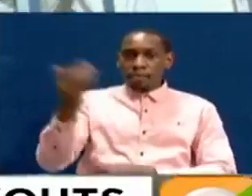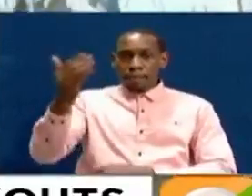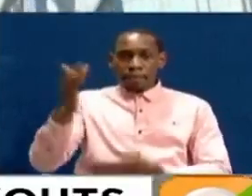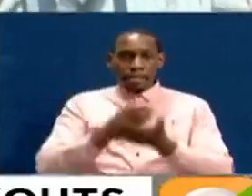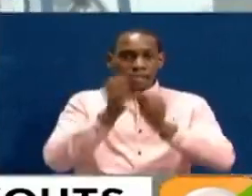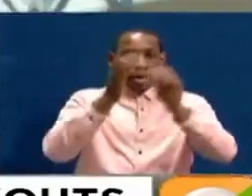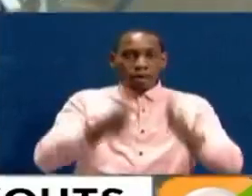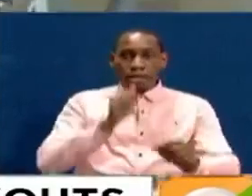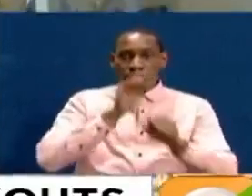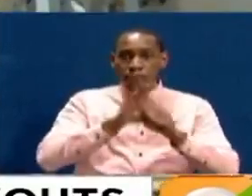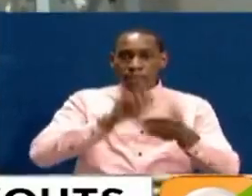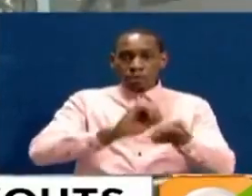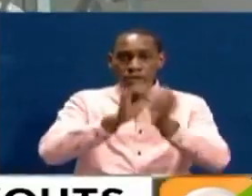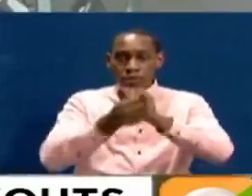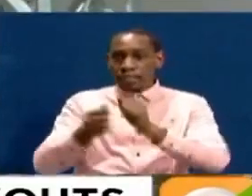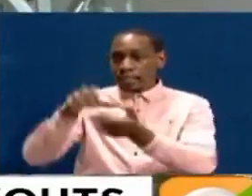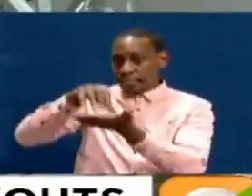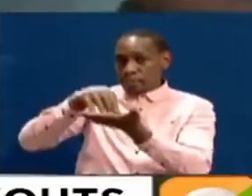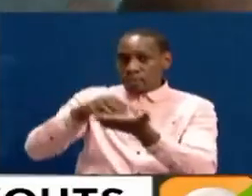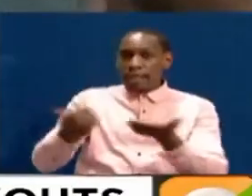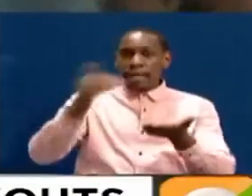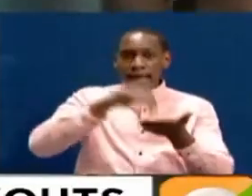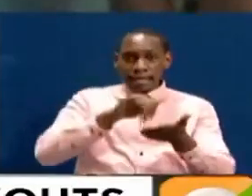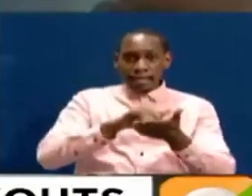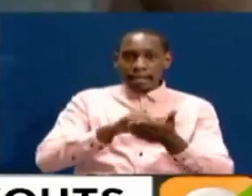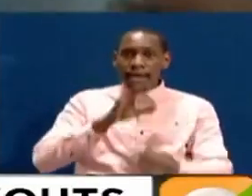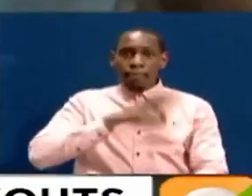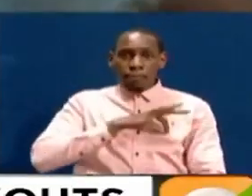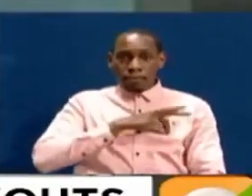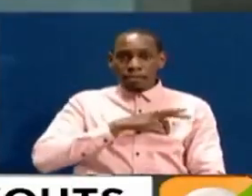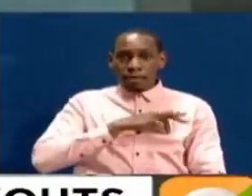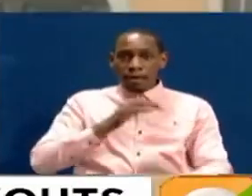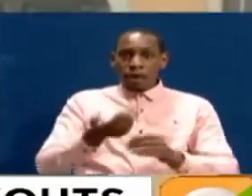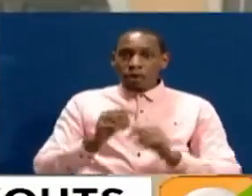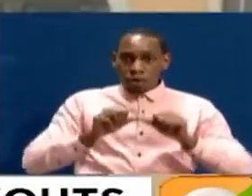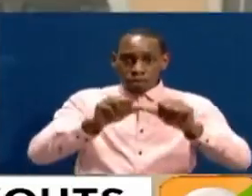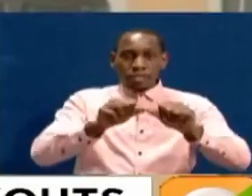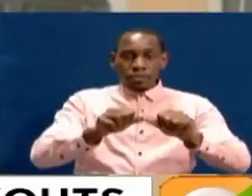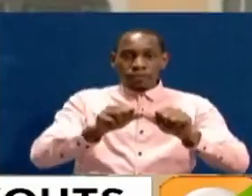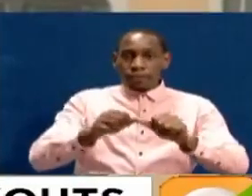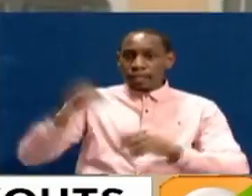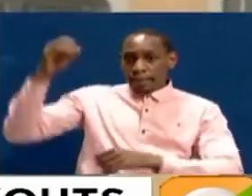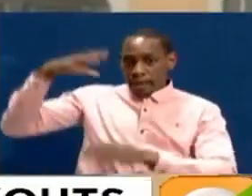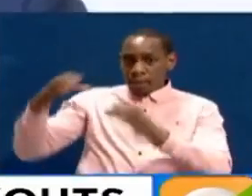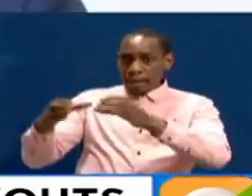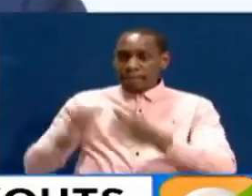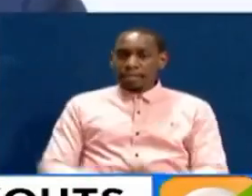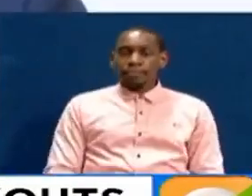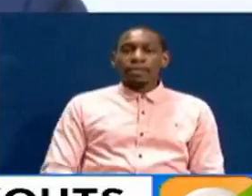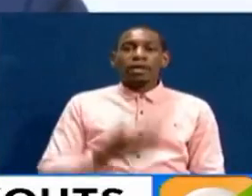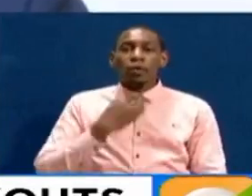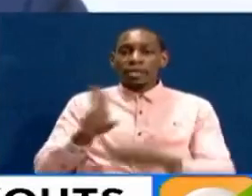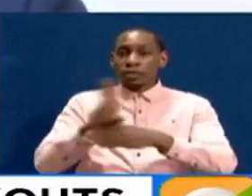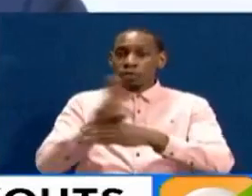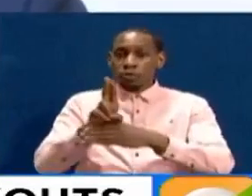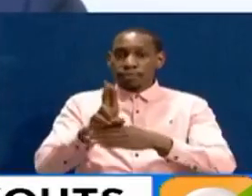addressing shareholders, promised to turn the curve and once again put the profits light back on at the utility firm. We want to leverage